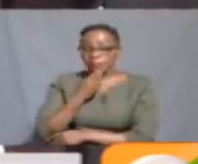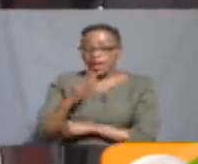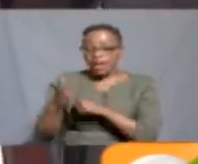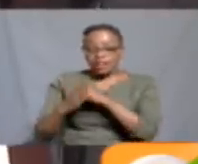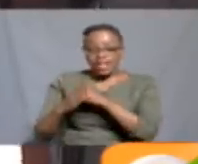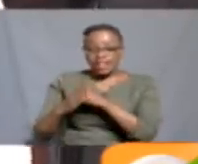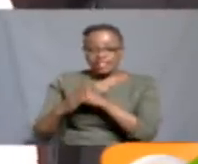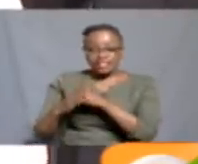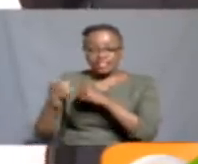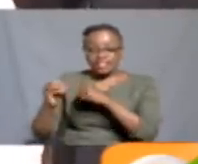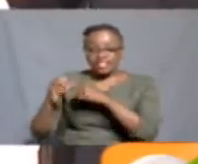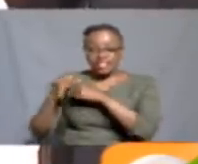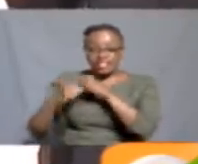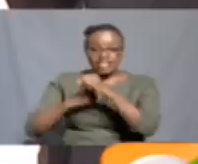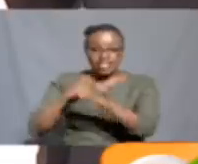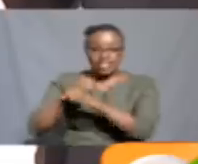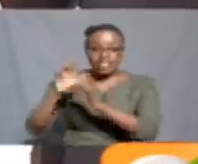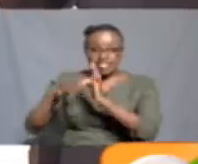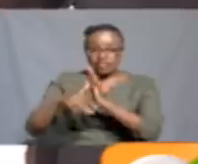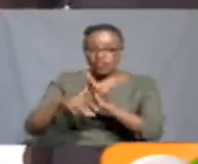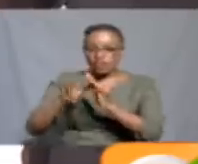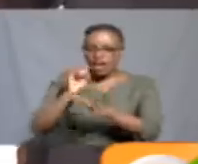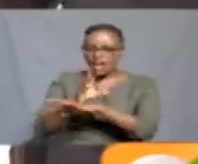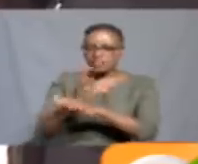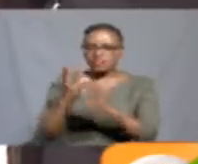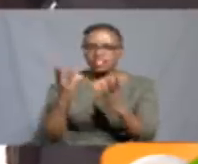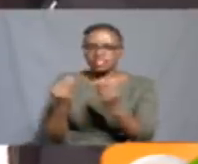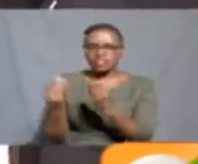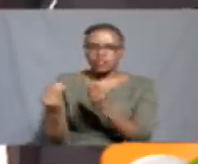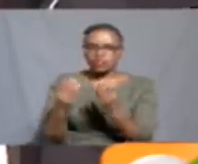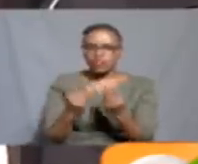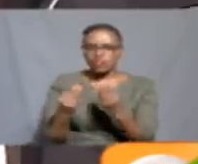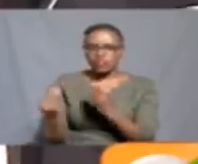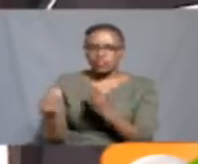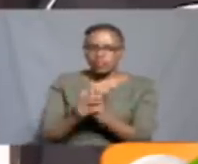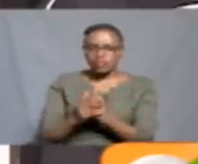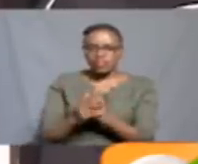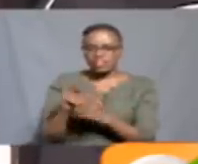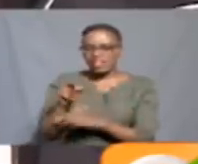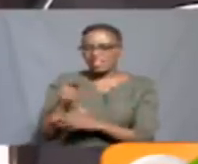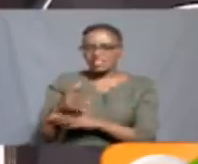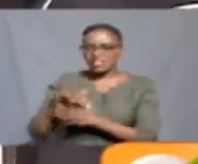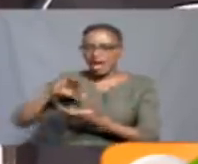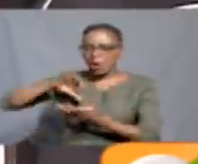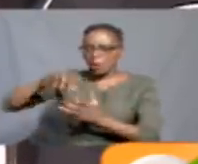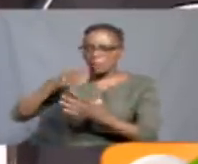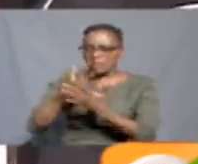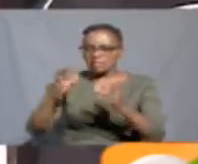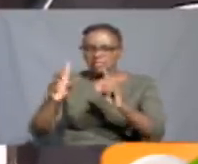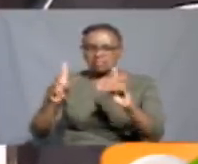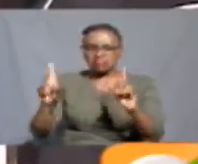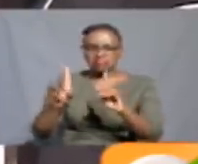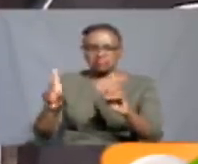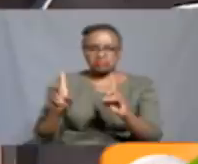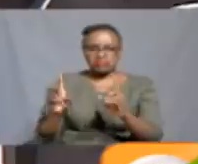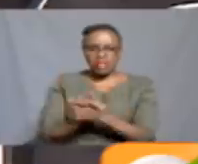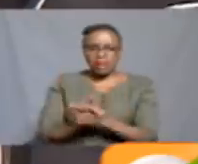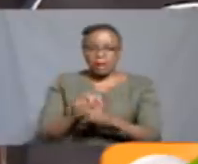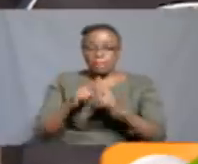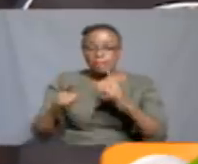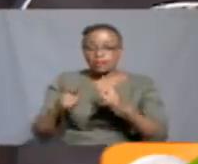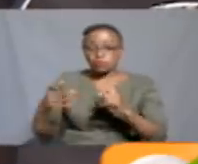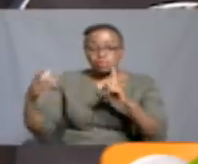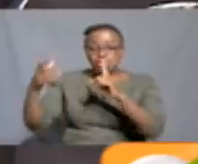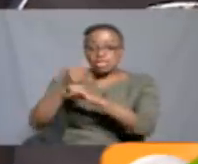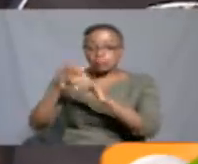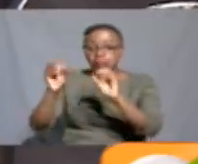9 decades later, the advice he offers is so simple. It's not rocket science. And yet, we still don't get